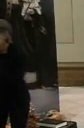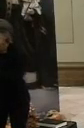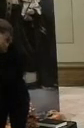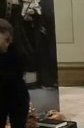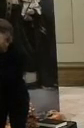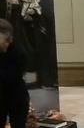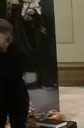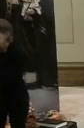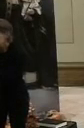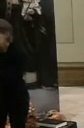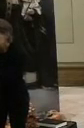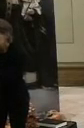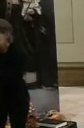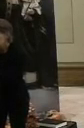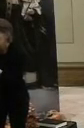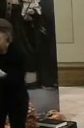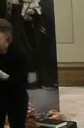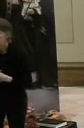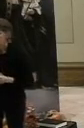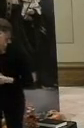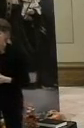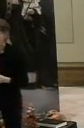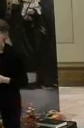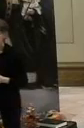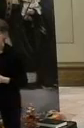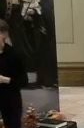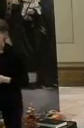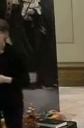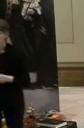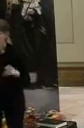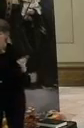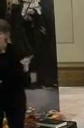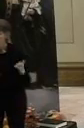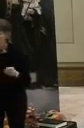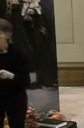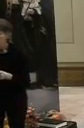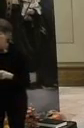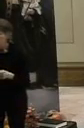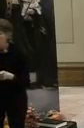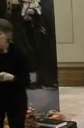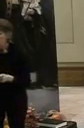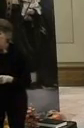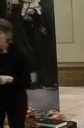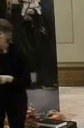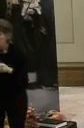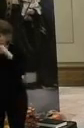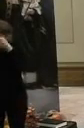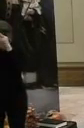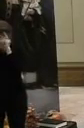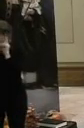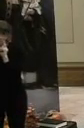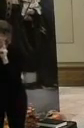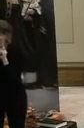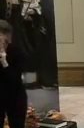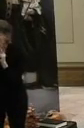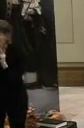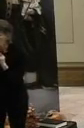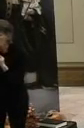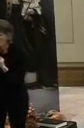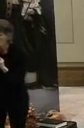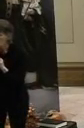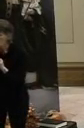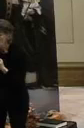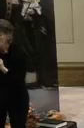India, they are still fighting. Can you imagine that they're still fighting leprosy in places in this